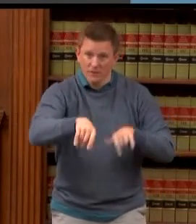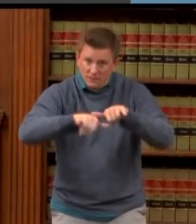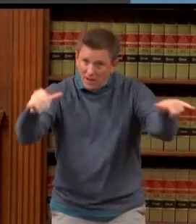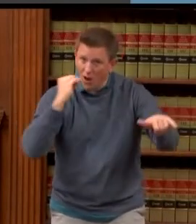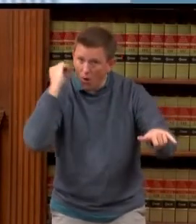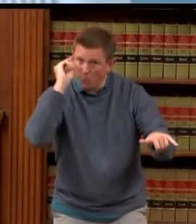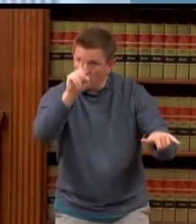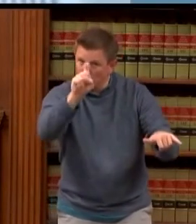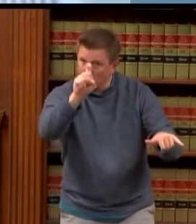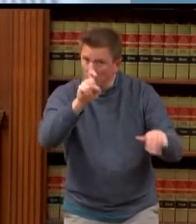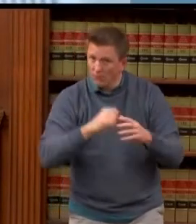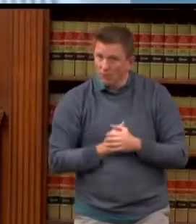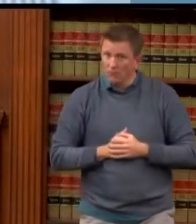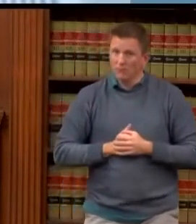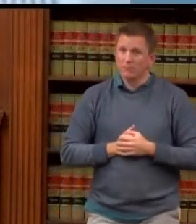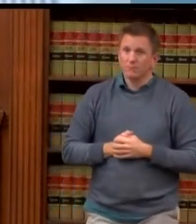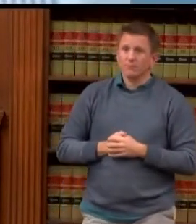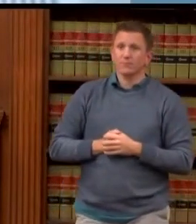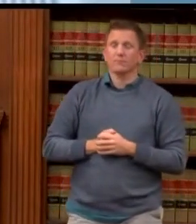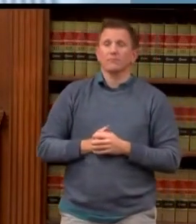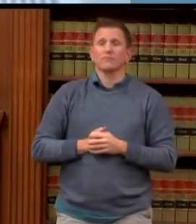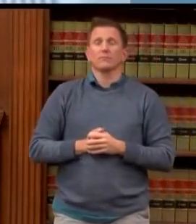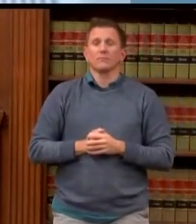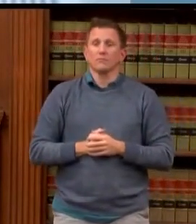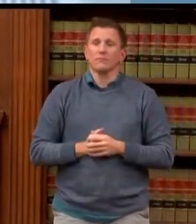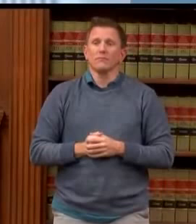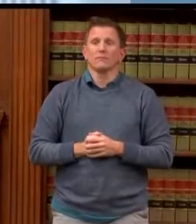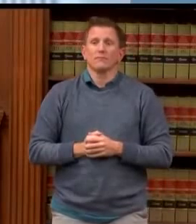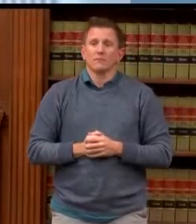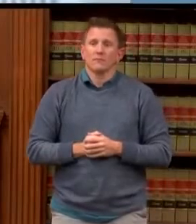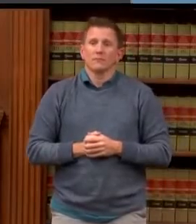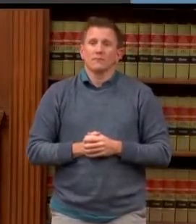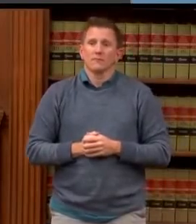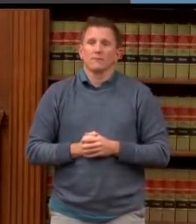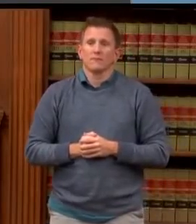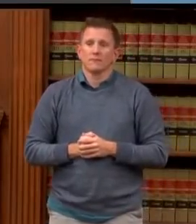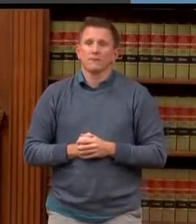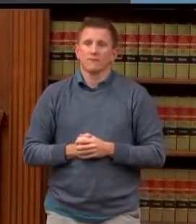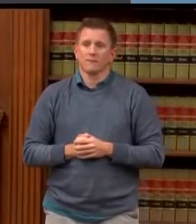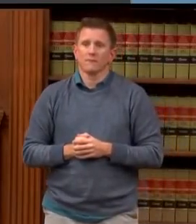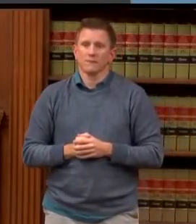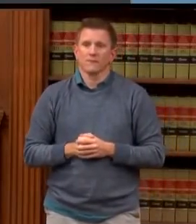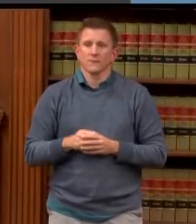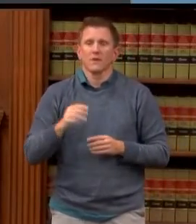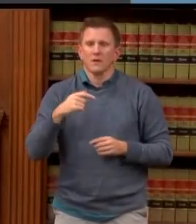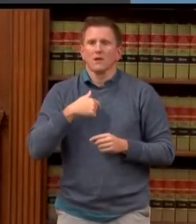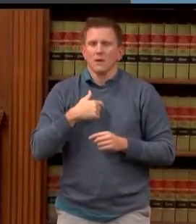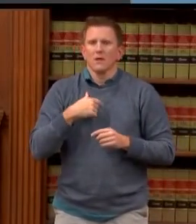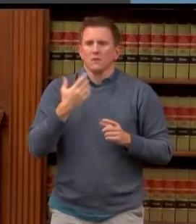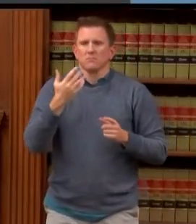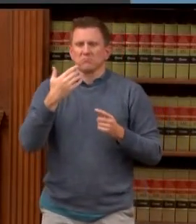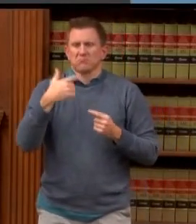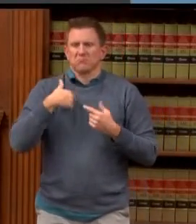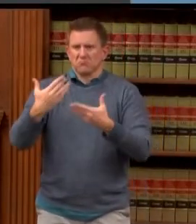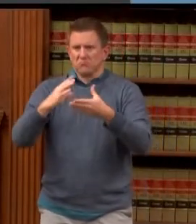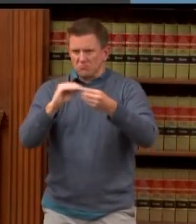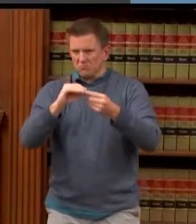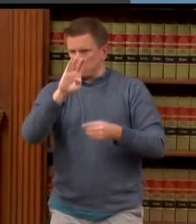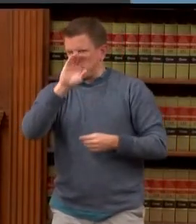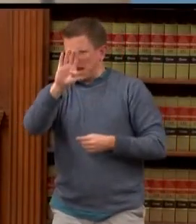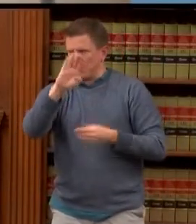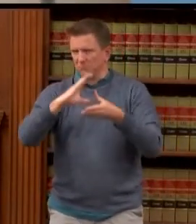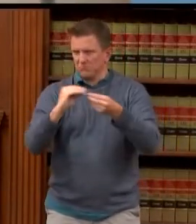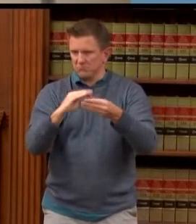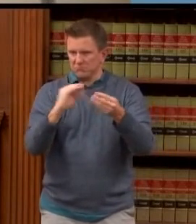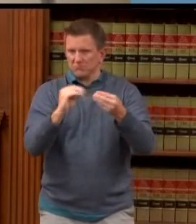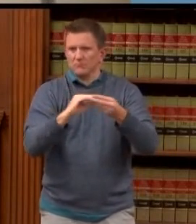Mayor, would you like me to answer that? Yeah, why don't you go first, and then I'll commentate afterwards. Yeah, sure. No, I don't think that's what's being